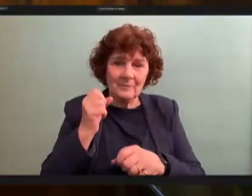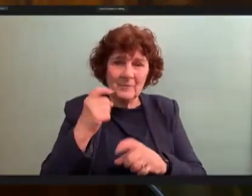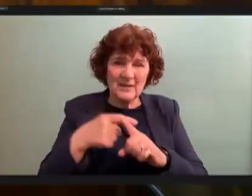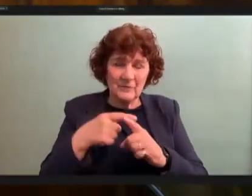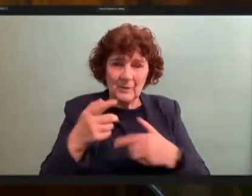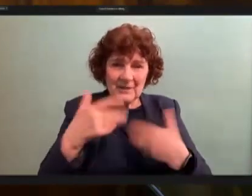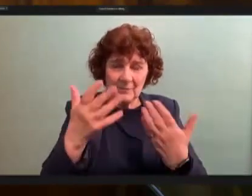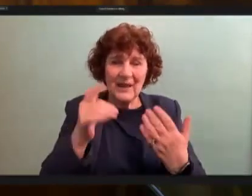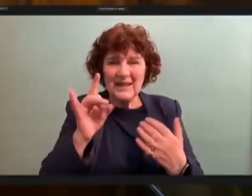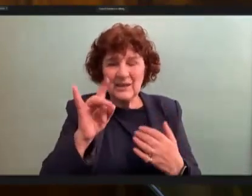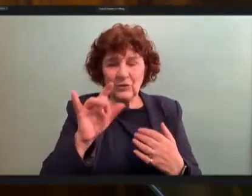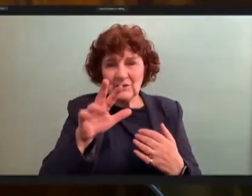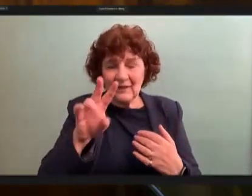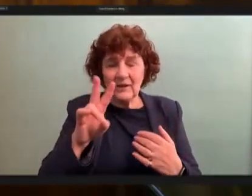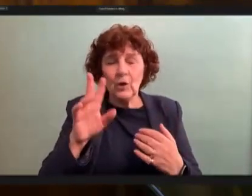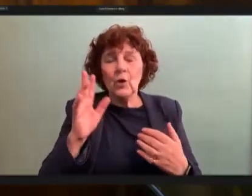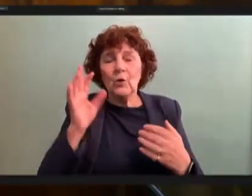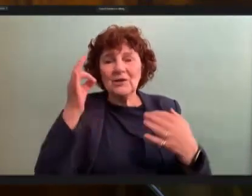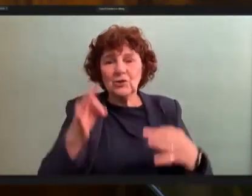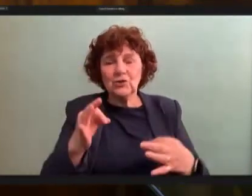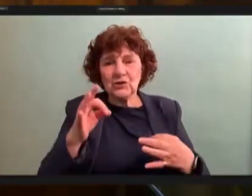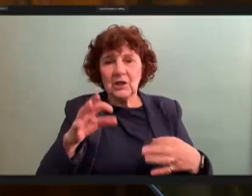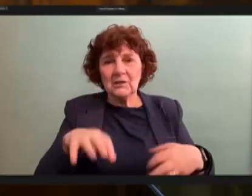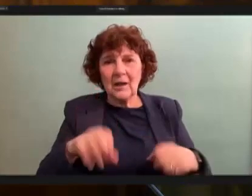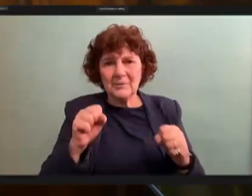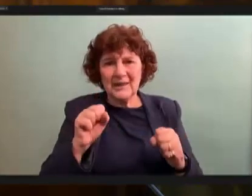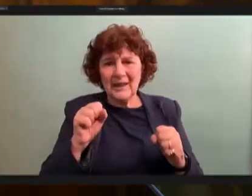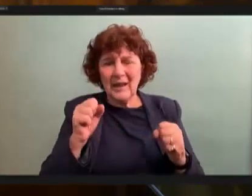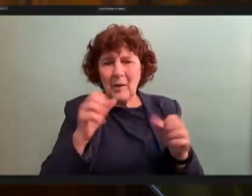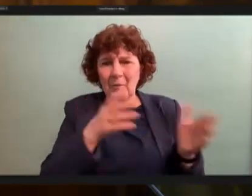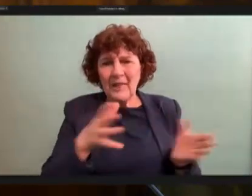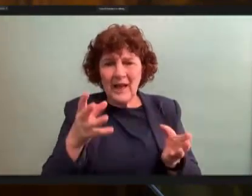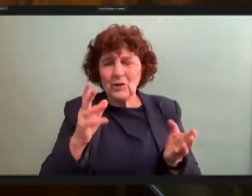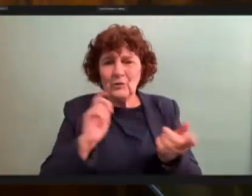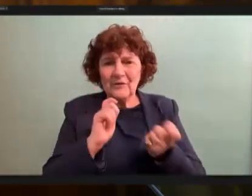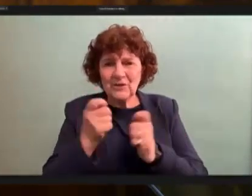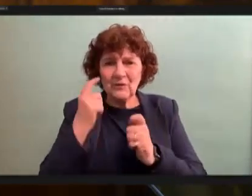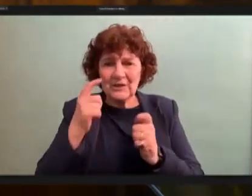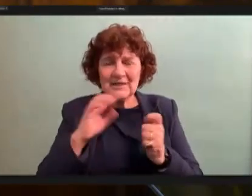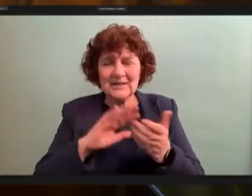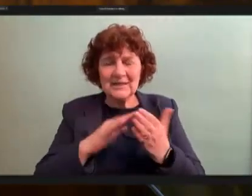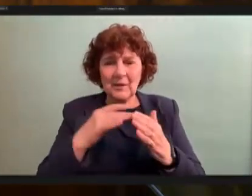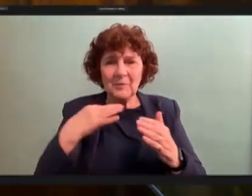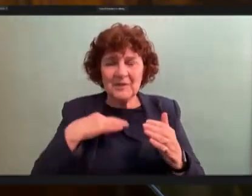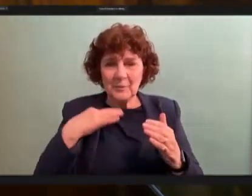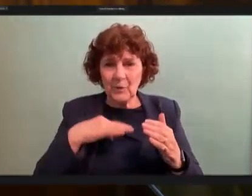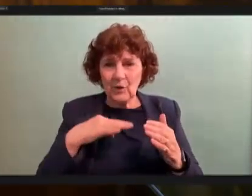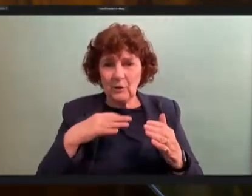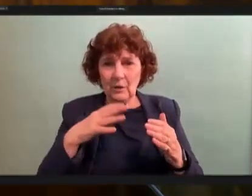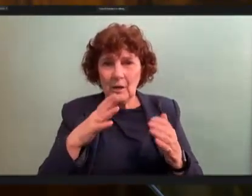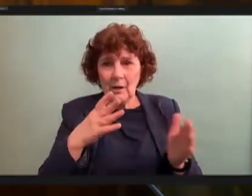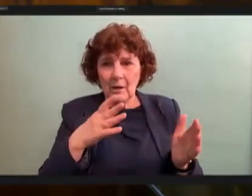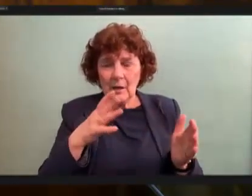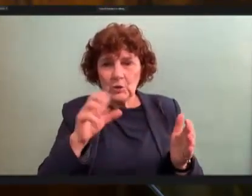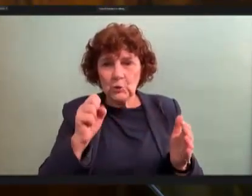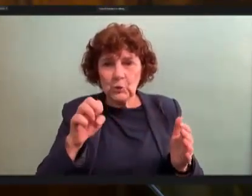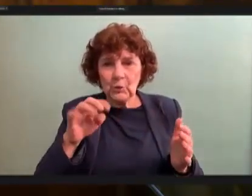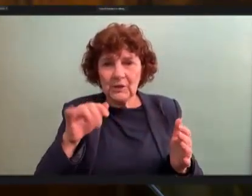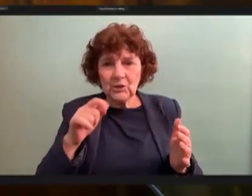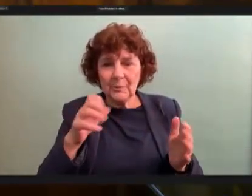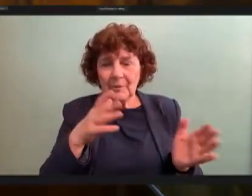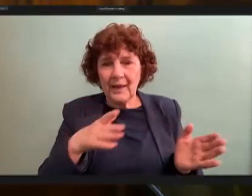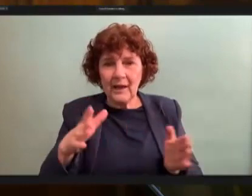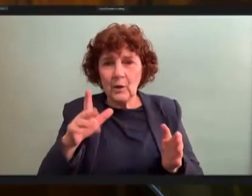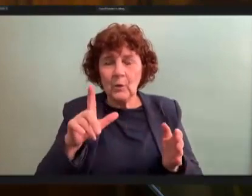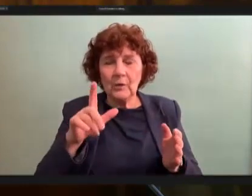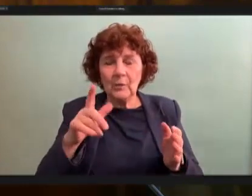adopting plan revision to the City of Pittsburgh's official sewage facilities plan for the City of Pittsburgh Department of Public Works project Lincoln Place